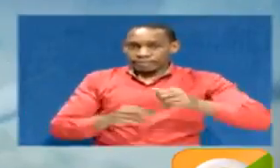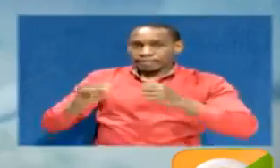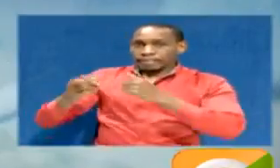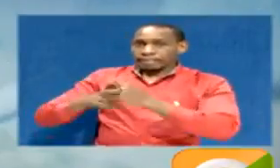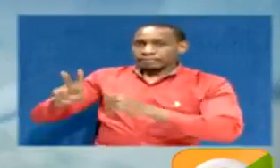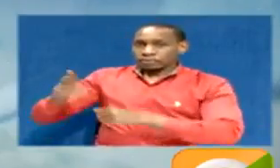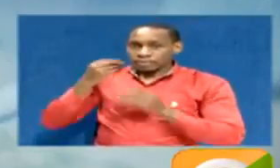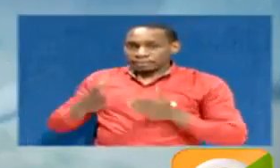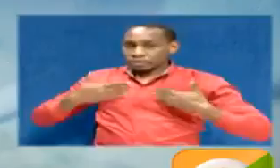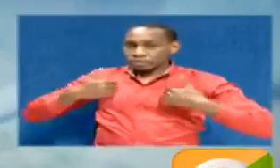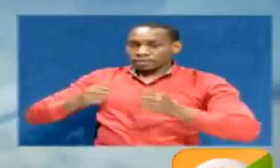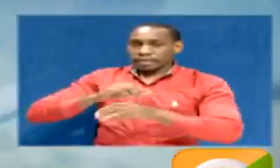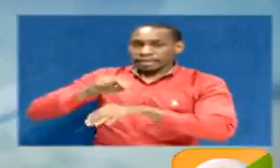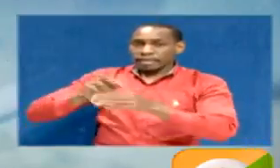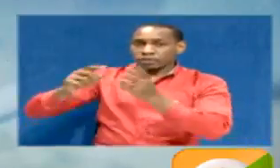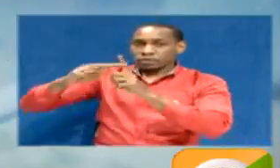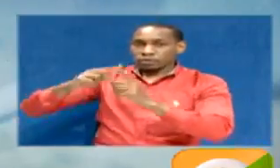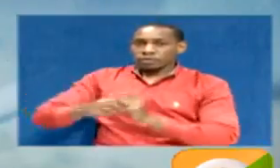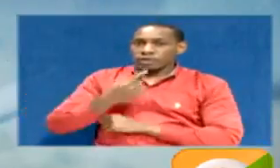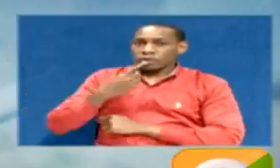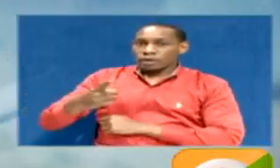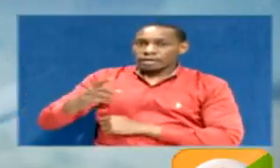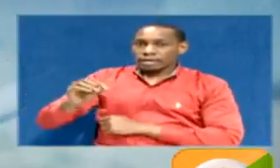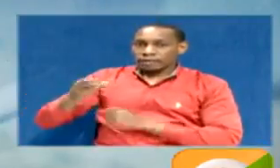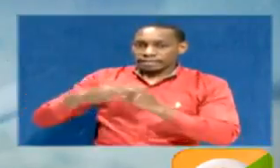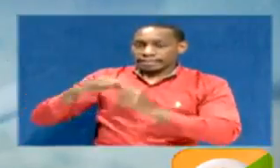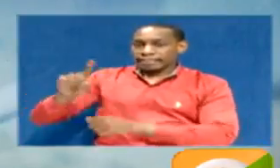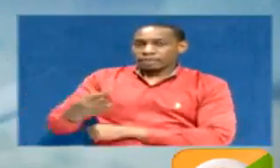were reported today, with a national total now at